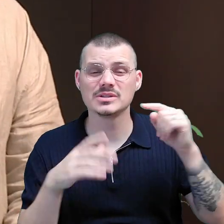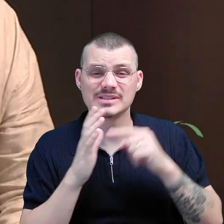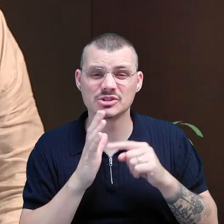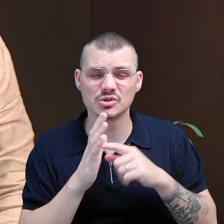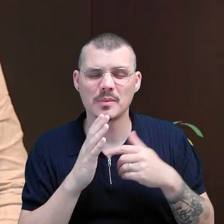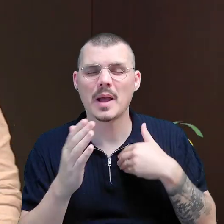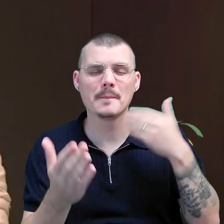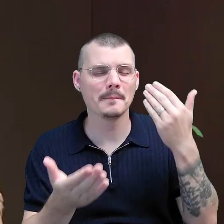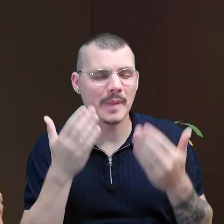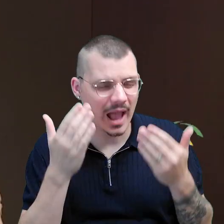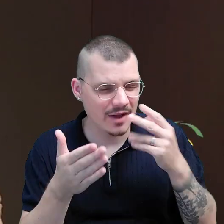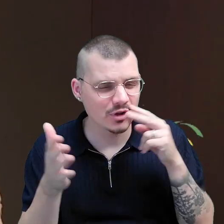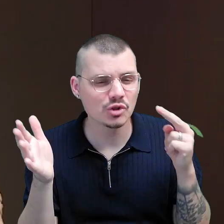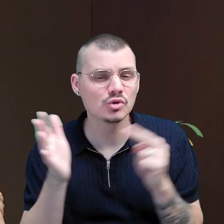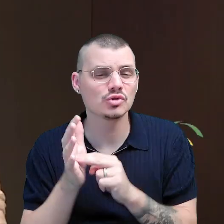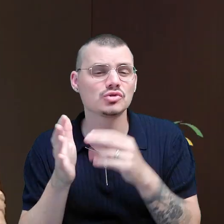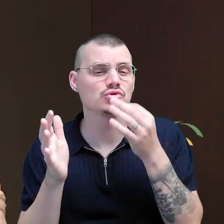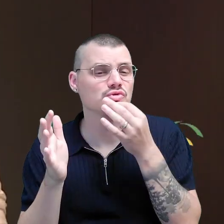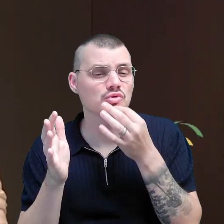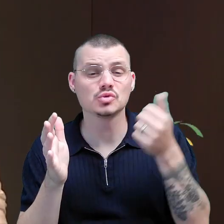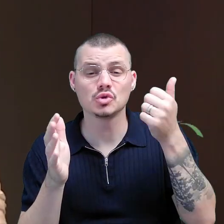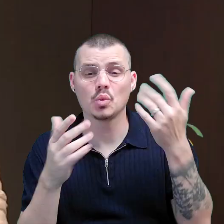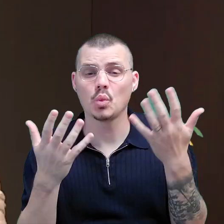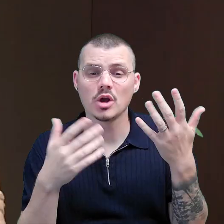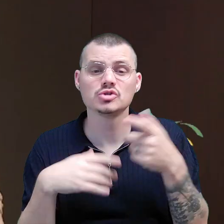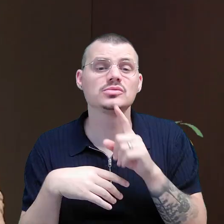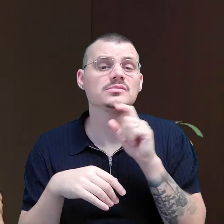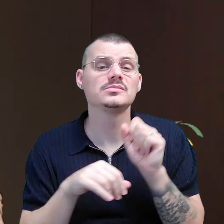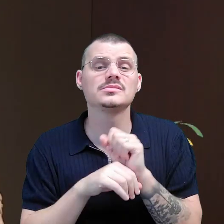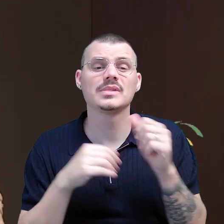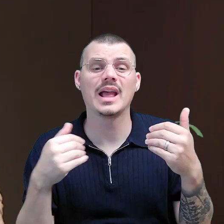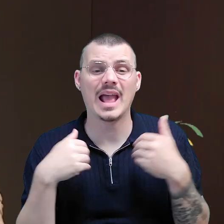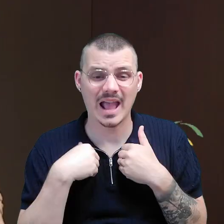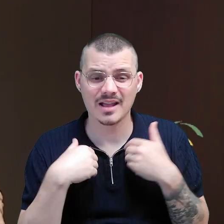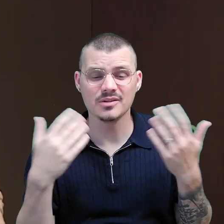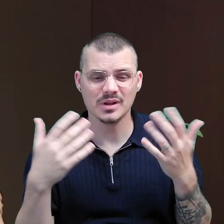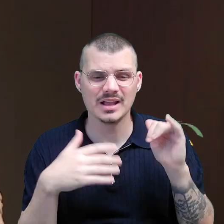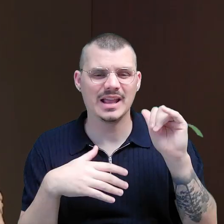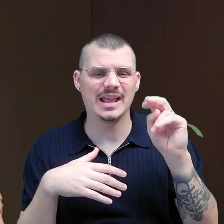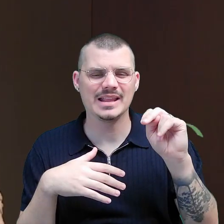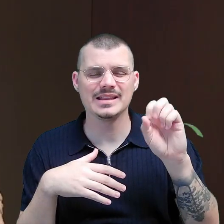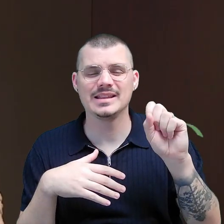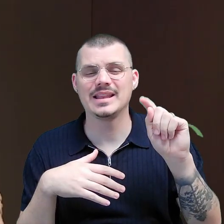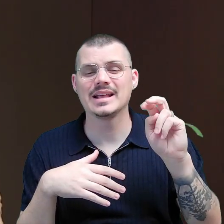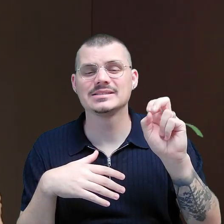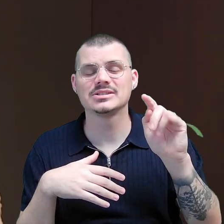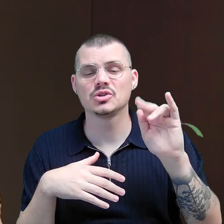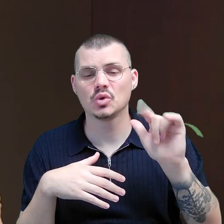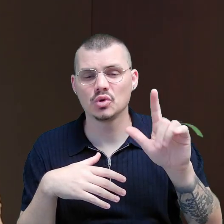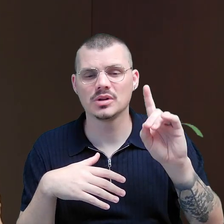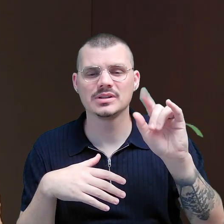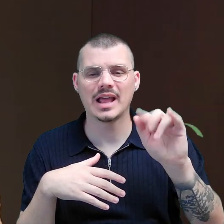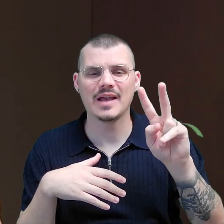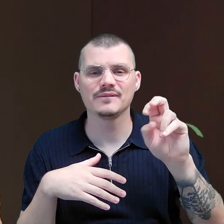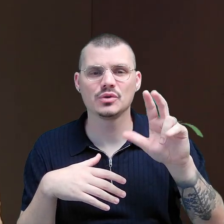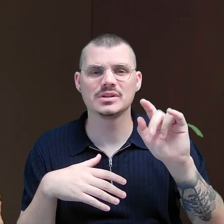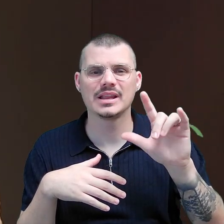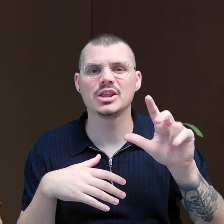syndrome, I might have looked a little sooner for what she turned out to have which was an